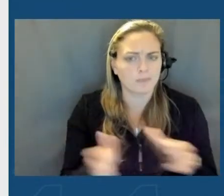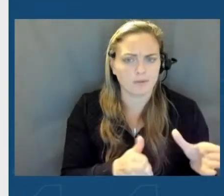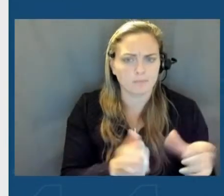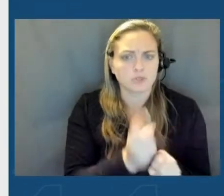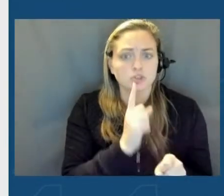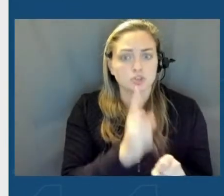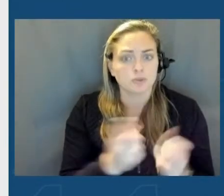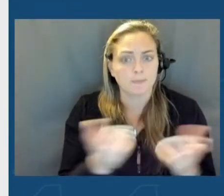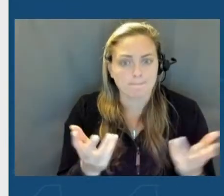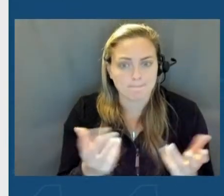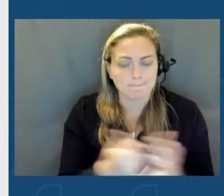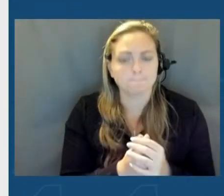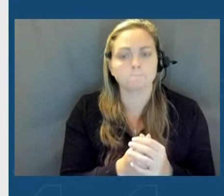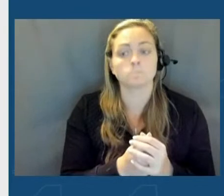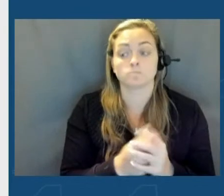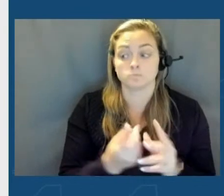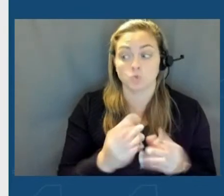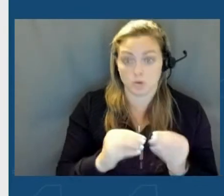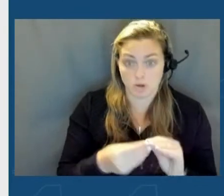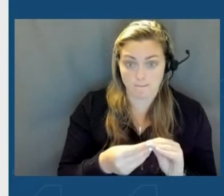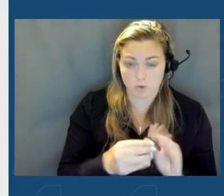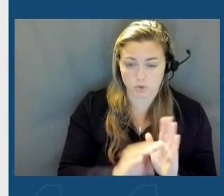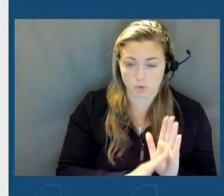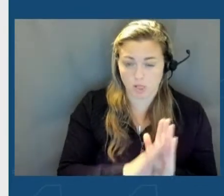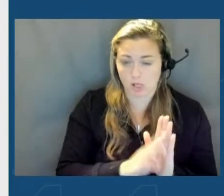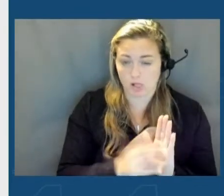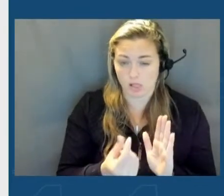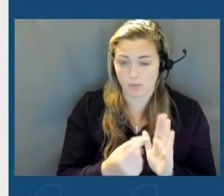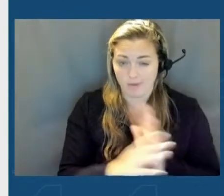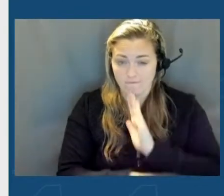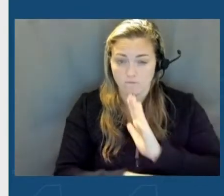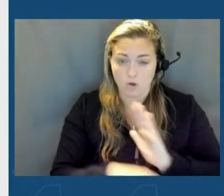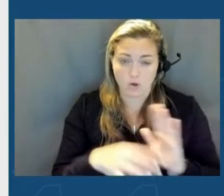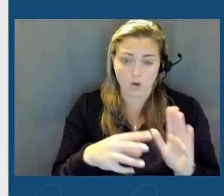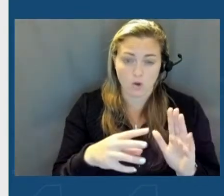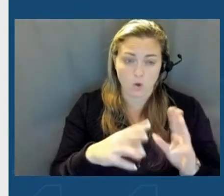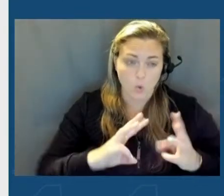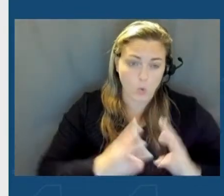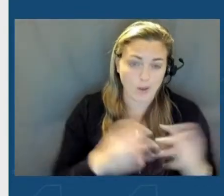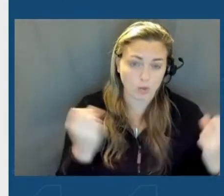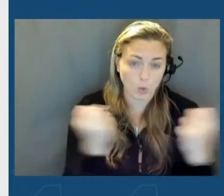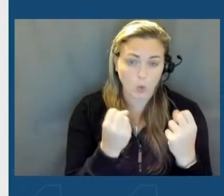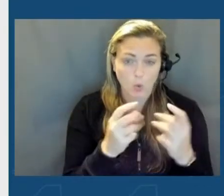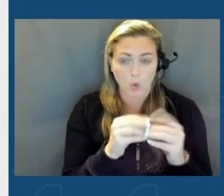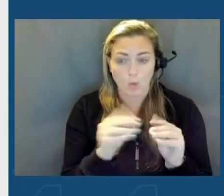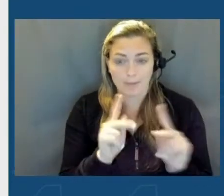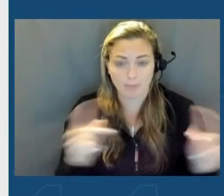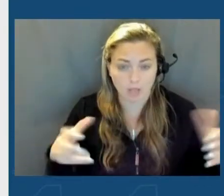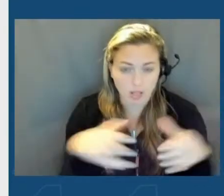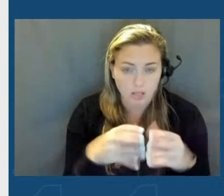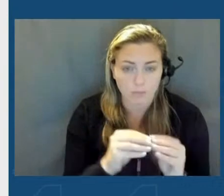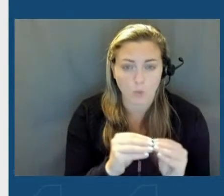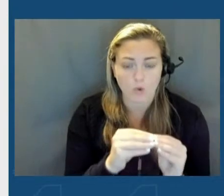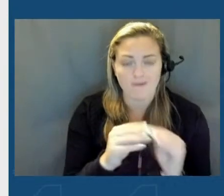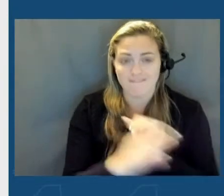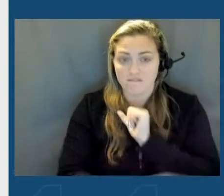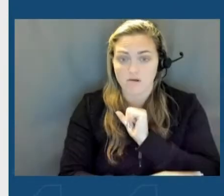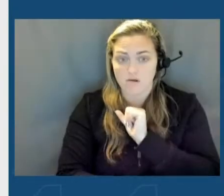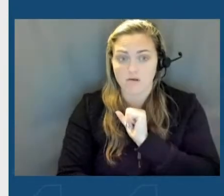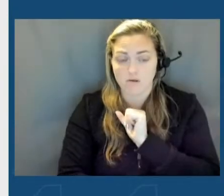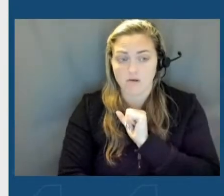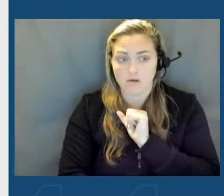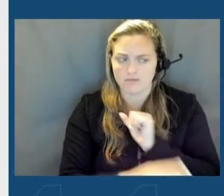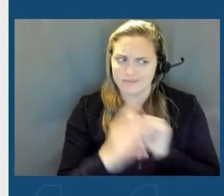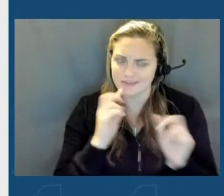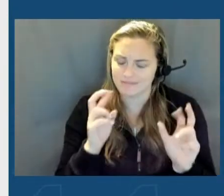that, you know, while these numbers tend to spike in the fall, the weather gets colder, people congregate more. And this fall, we're really